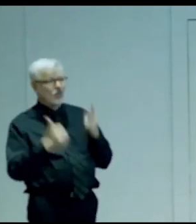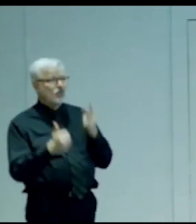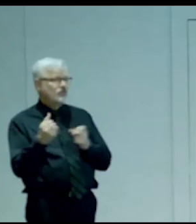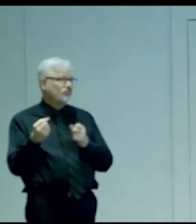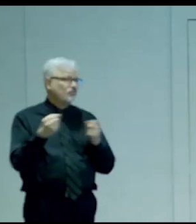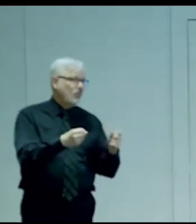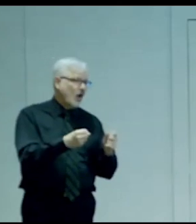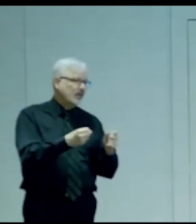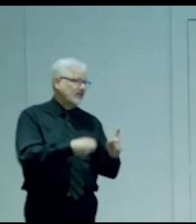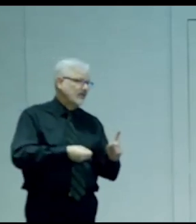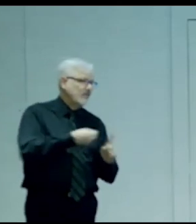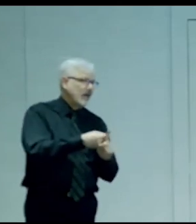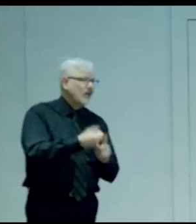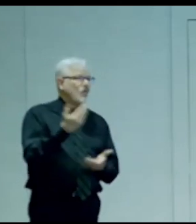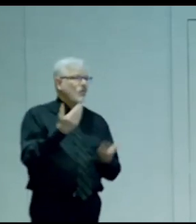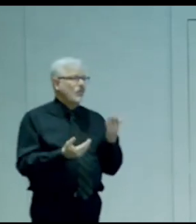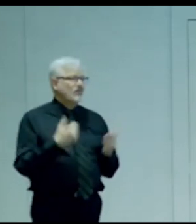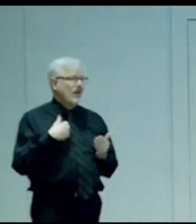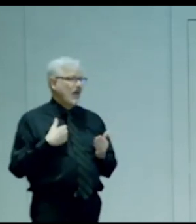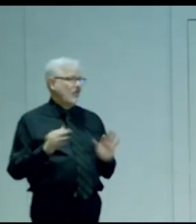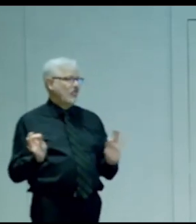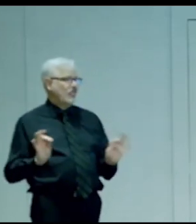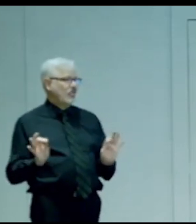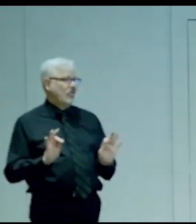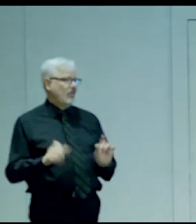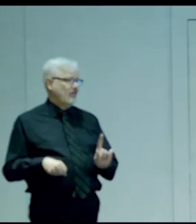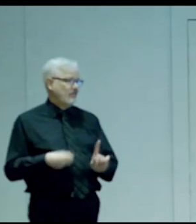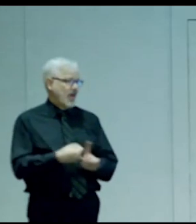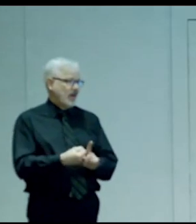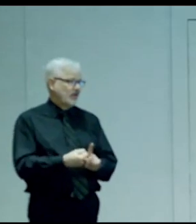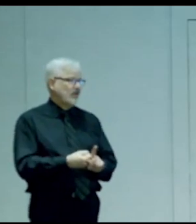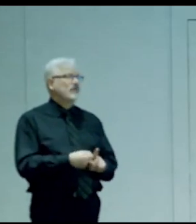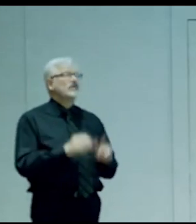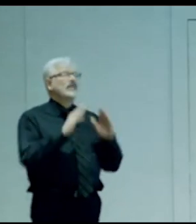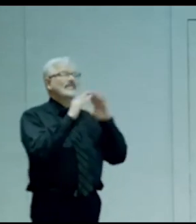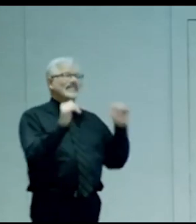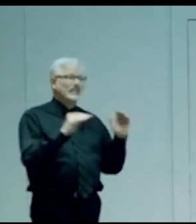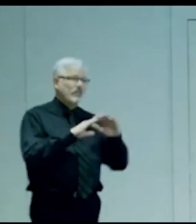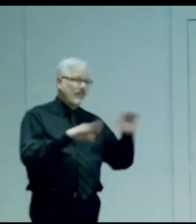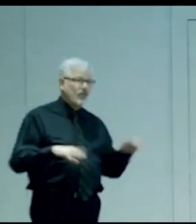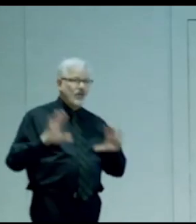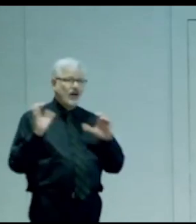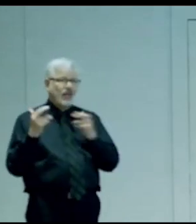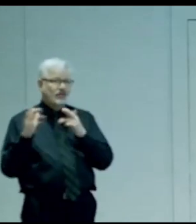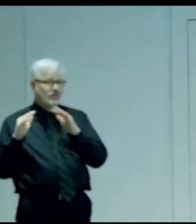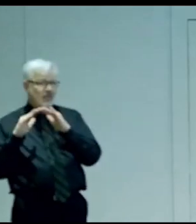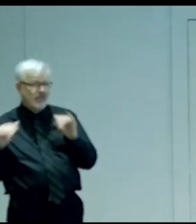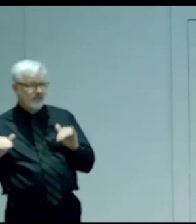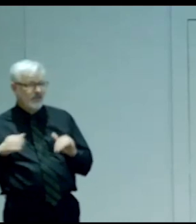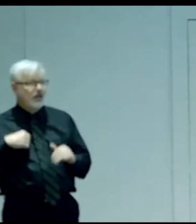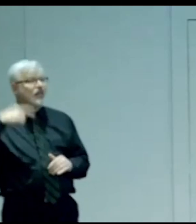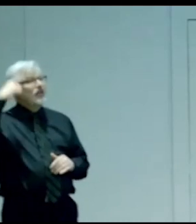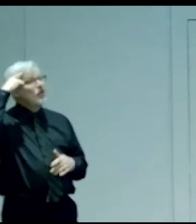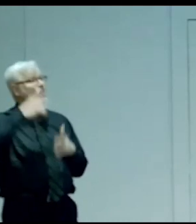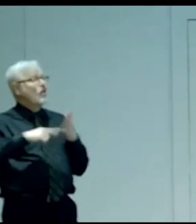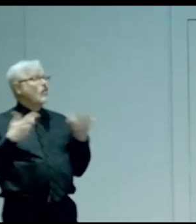over what things did it have the predominant effect, at the system or at the classroom level. I think that what